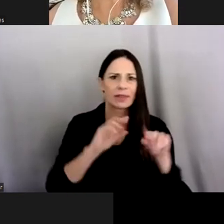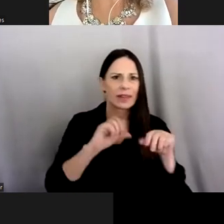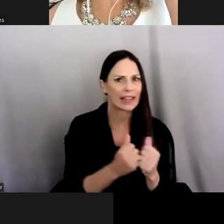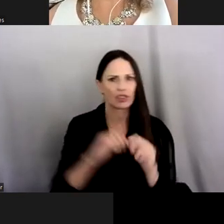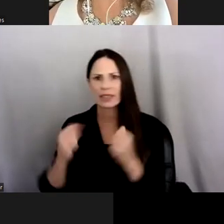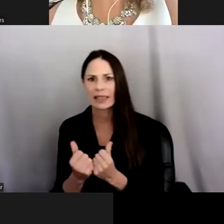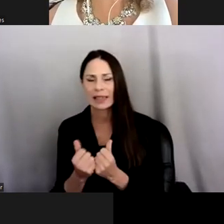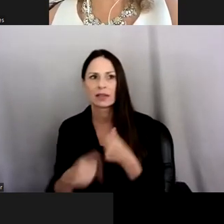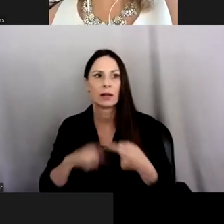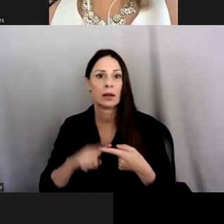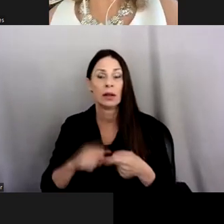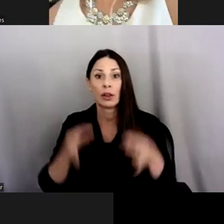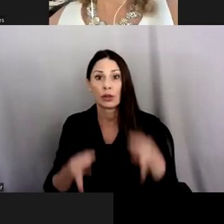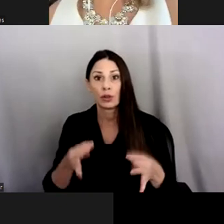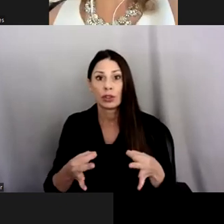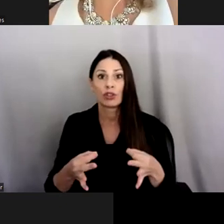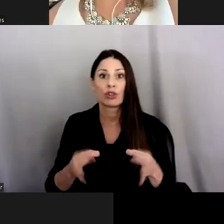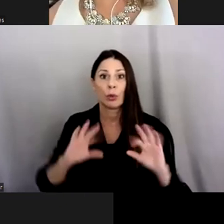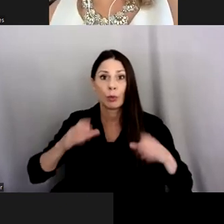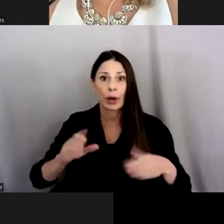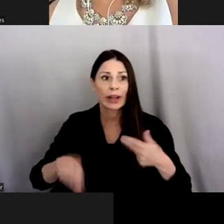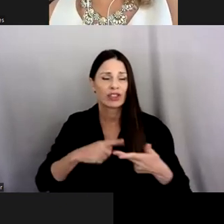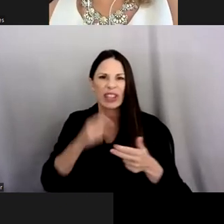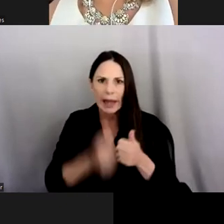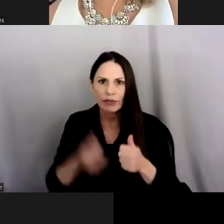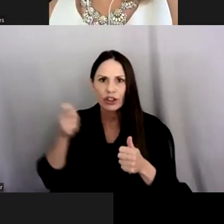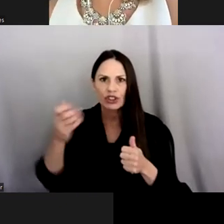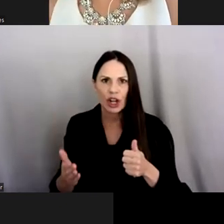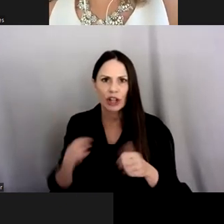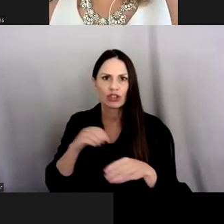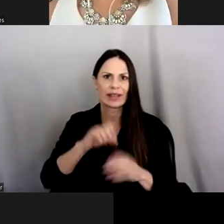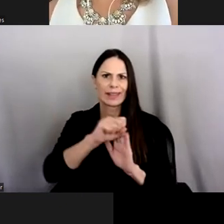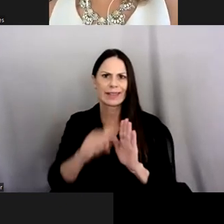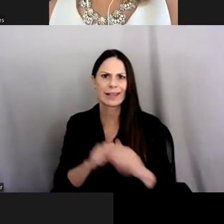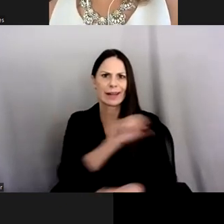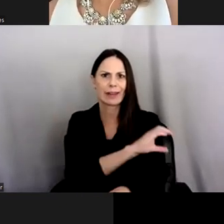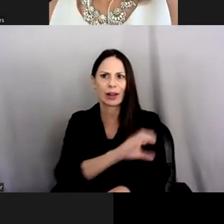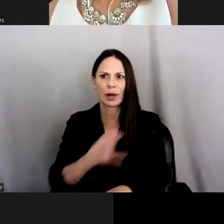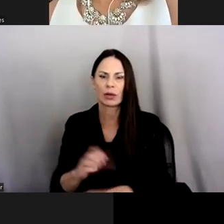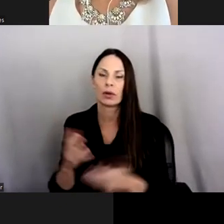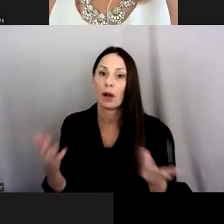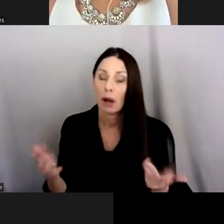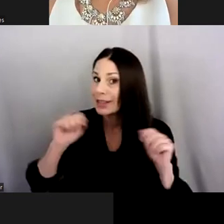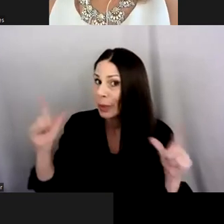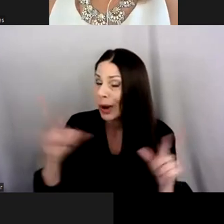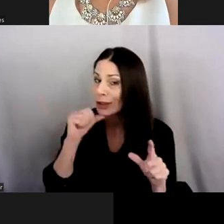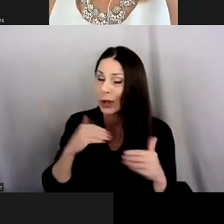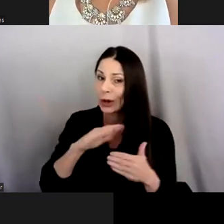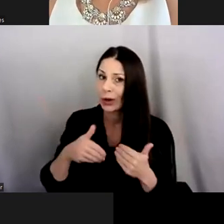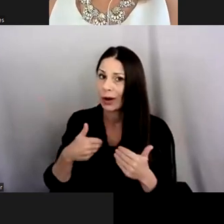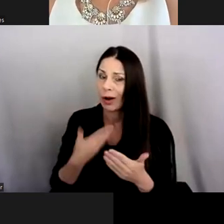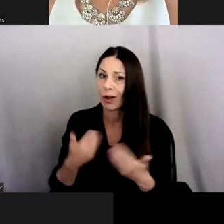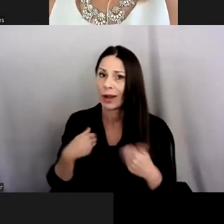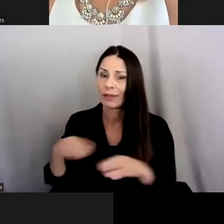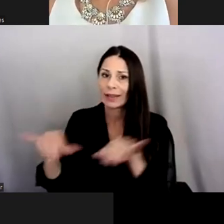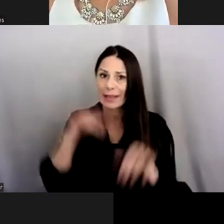as well as every single judge in the state of Colorado. You know, what a surprise we don't all have the same opinion. That issue about